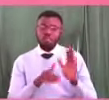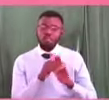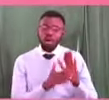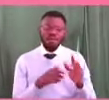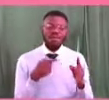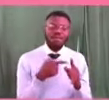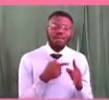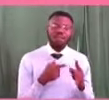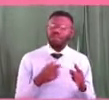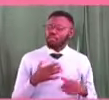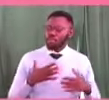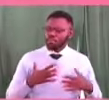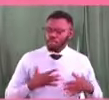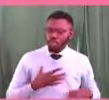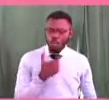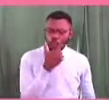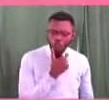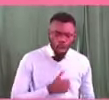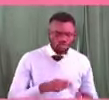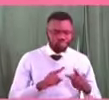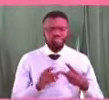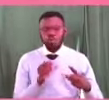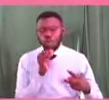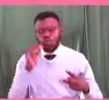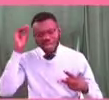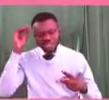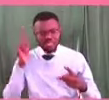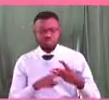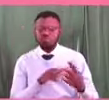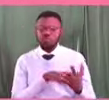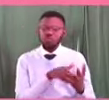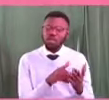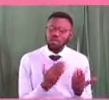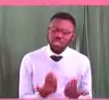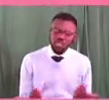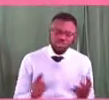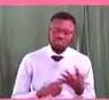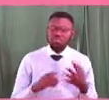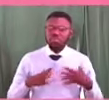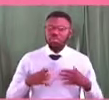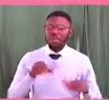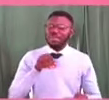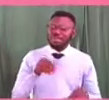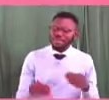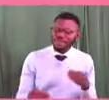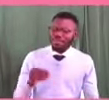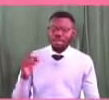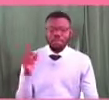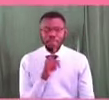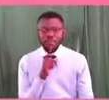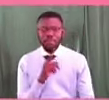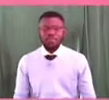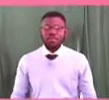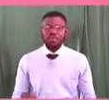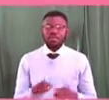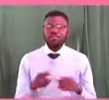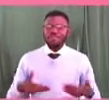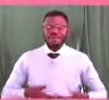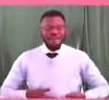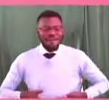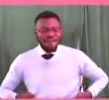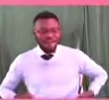include older persons, orphans, and vulnerable children, persons with severe disabilities, the hunger safety net